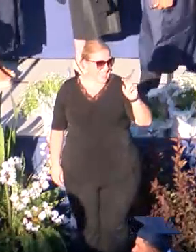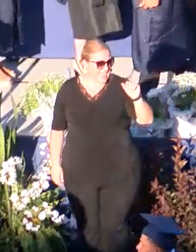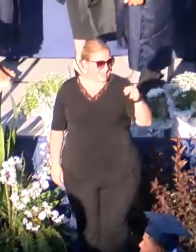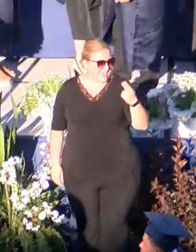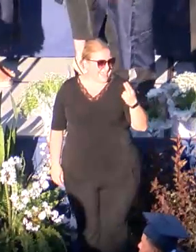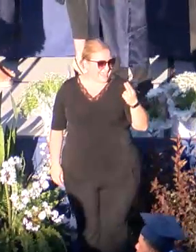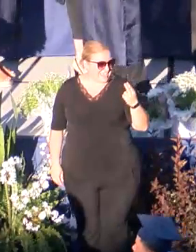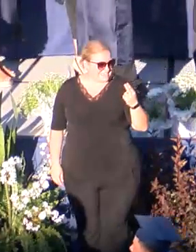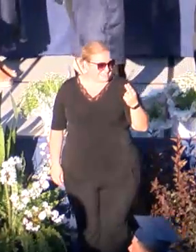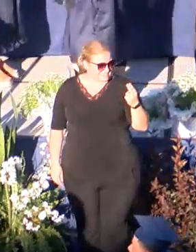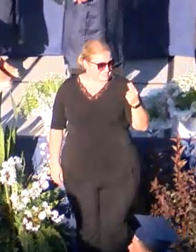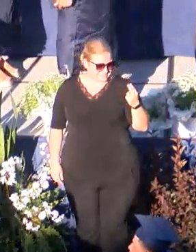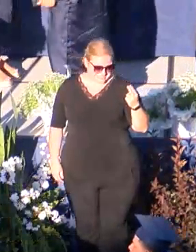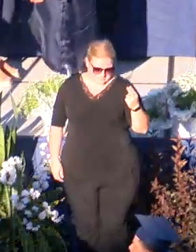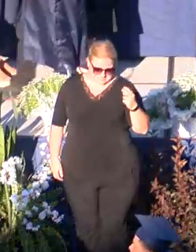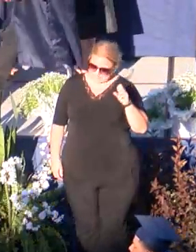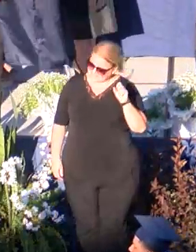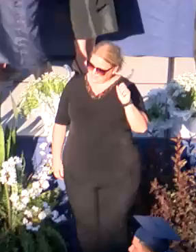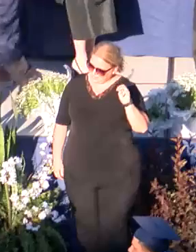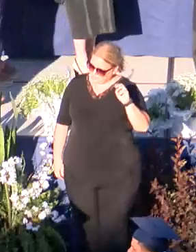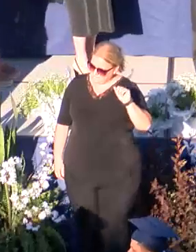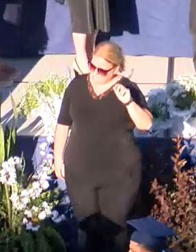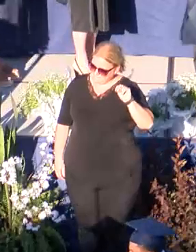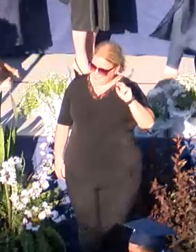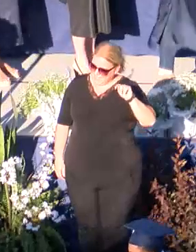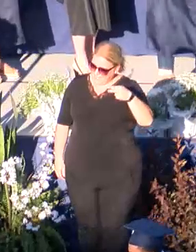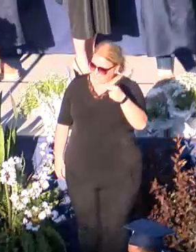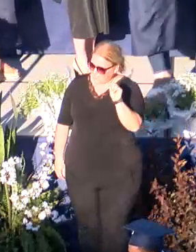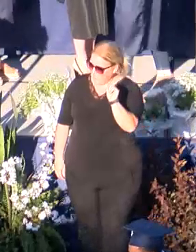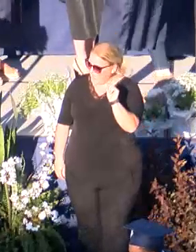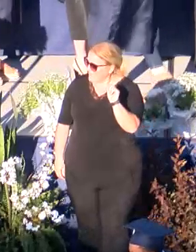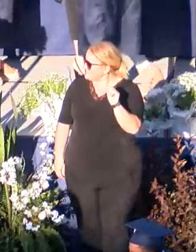Coley. Samantha Forzaglia.